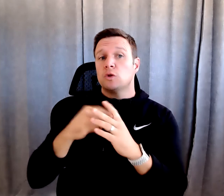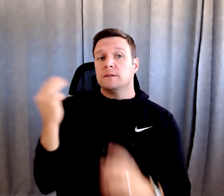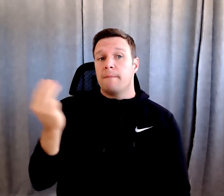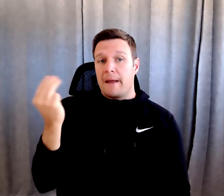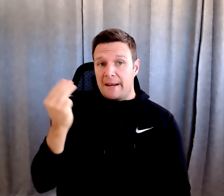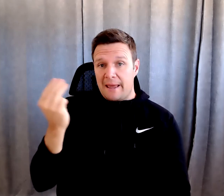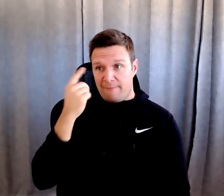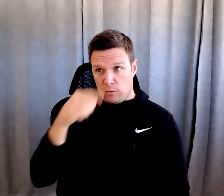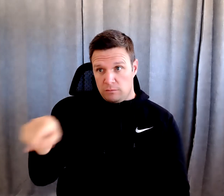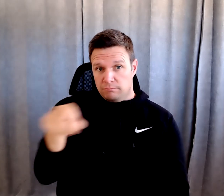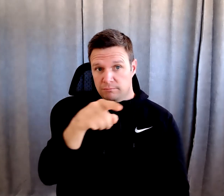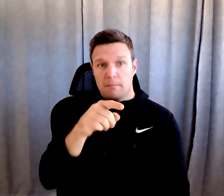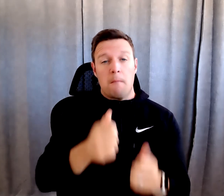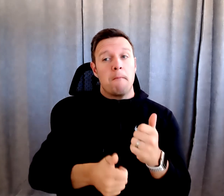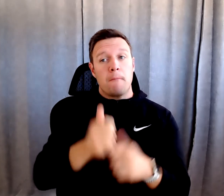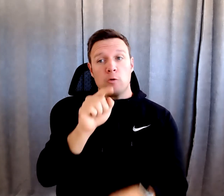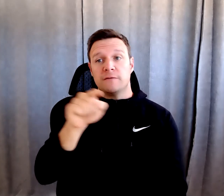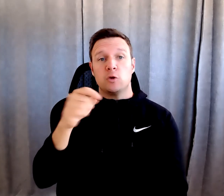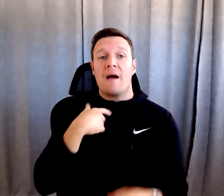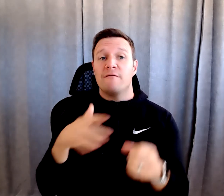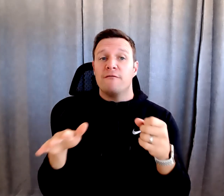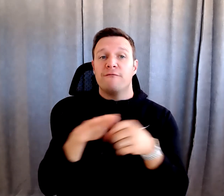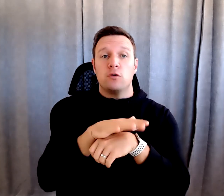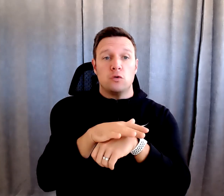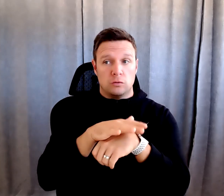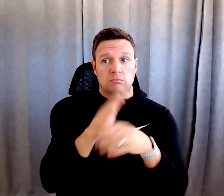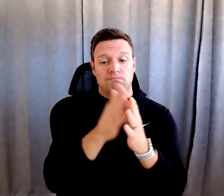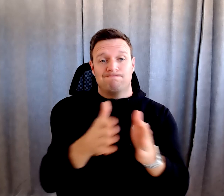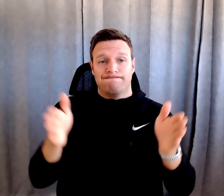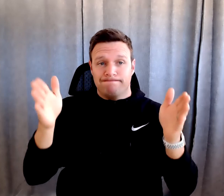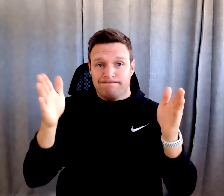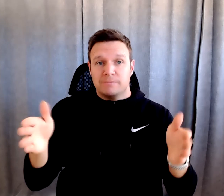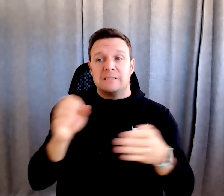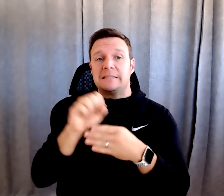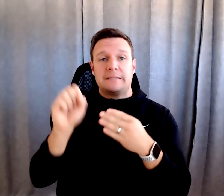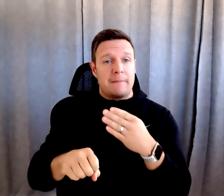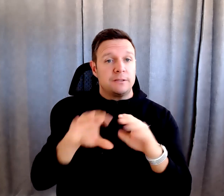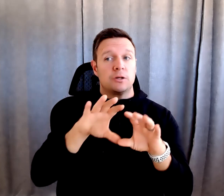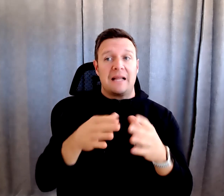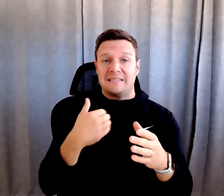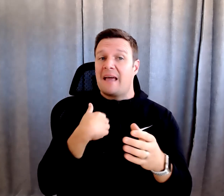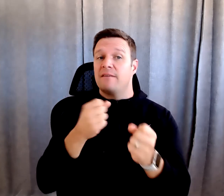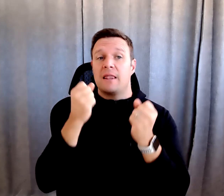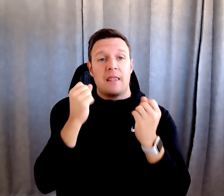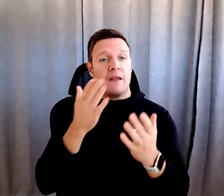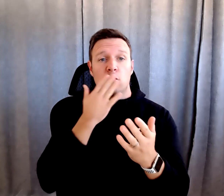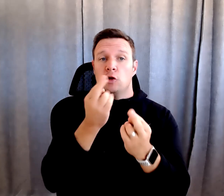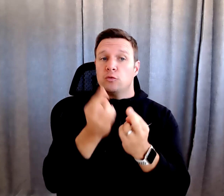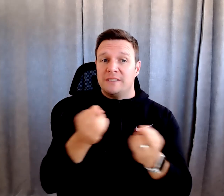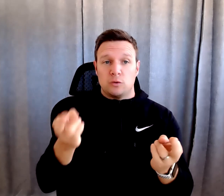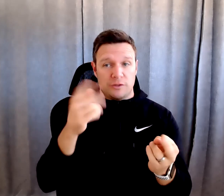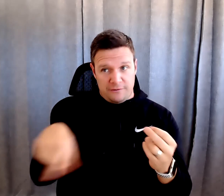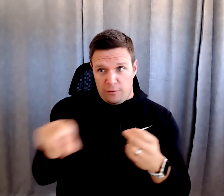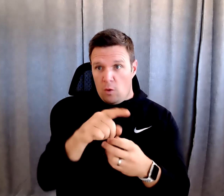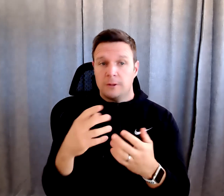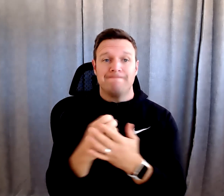most of you who are taking full-term classes. They have a lot of great resources available for you to take advantage of. And